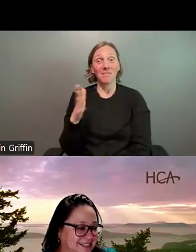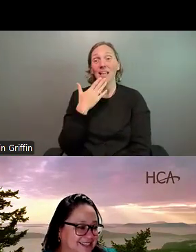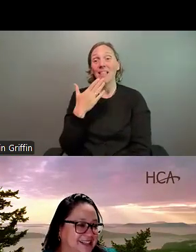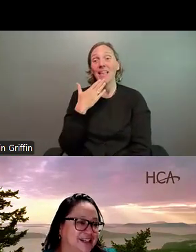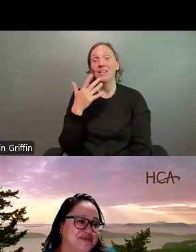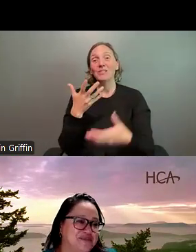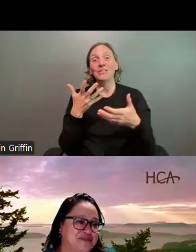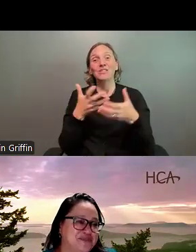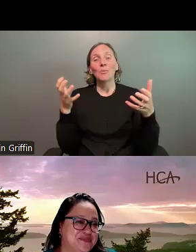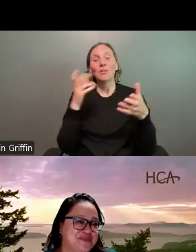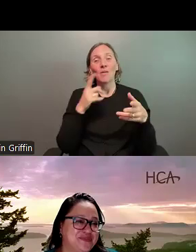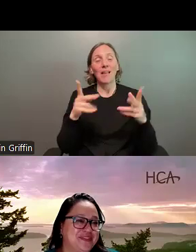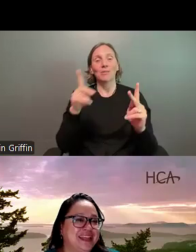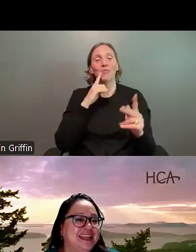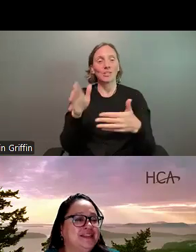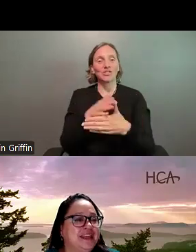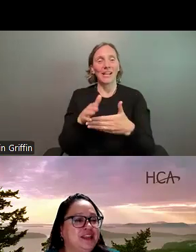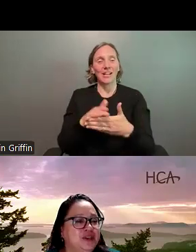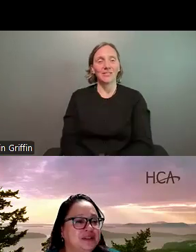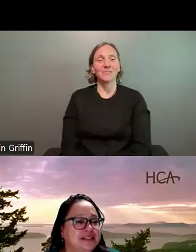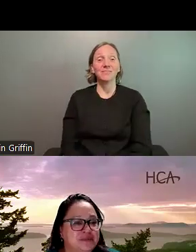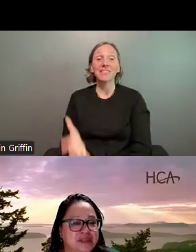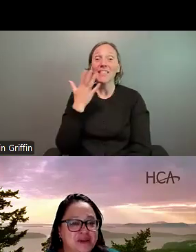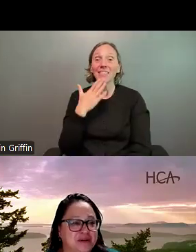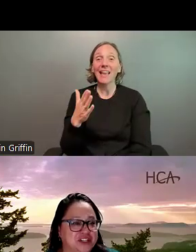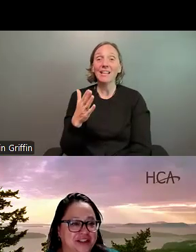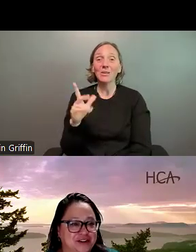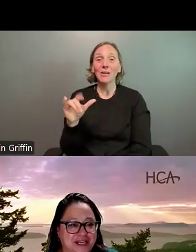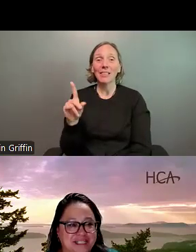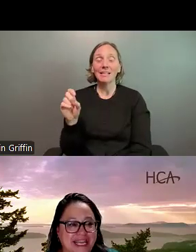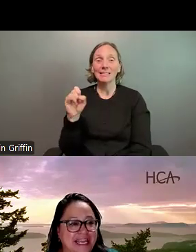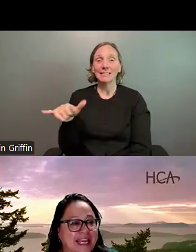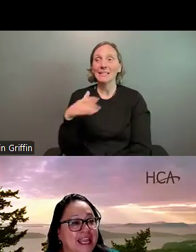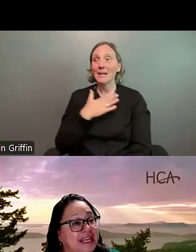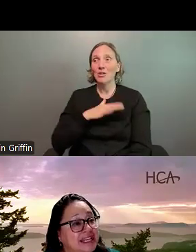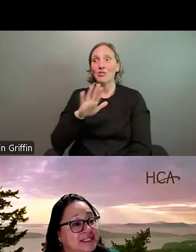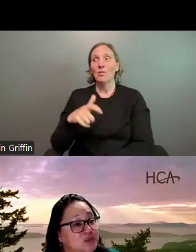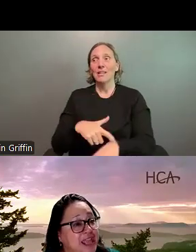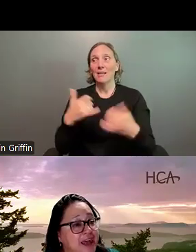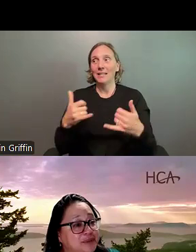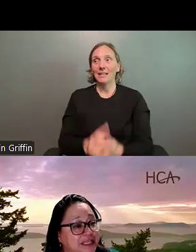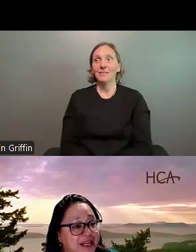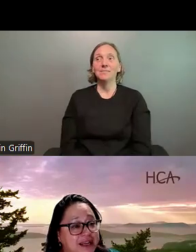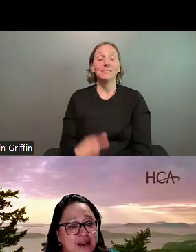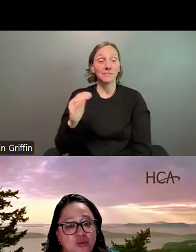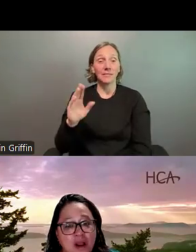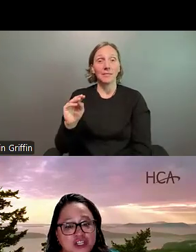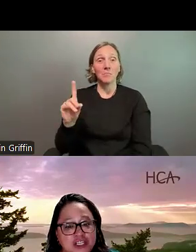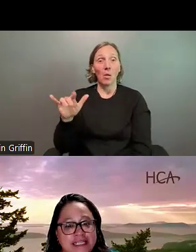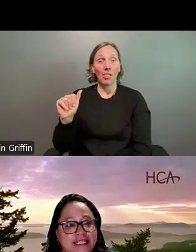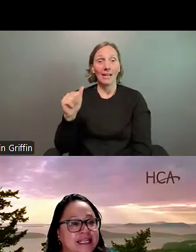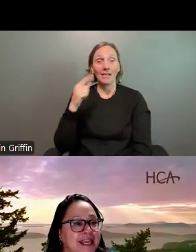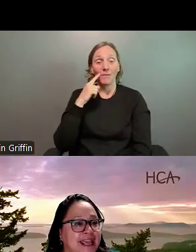the opportunity to share a little bit. Thank you, Lindsay. Really appreciate your time today. Next, we have Molina